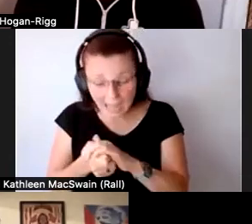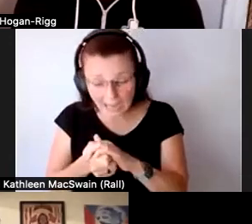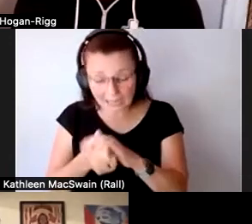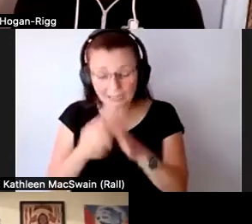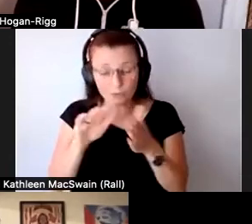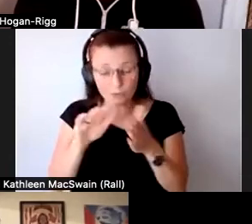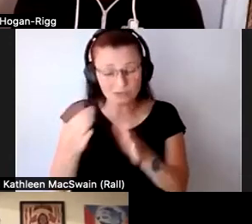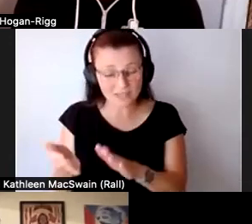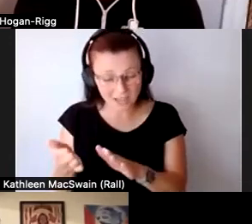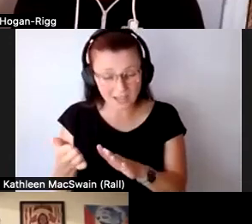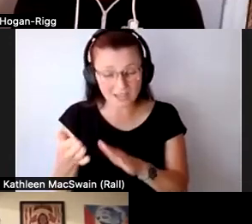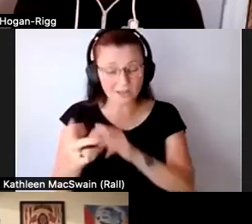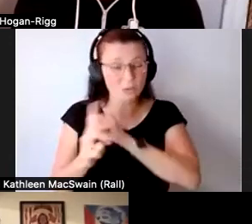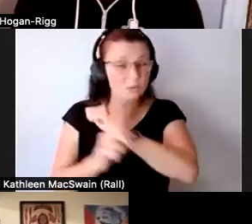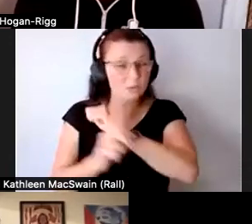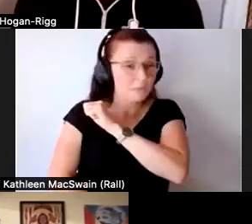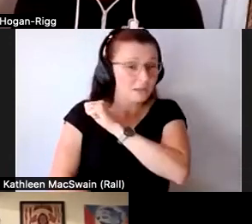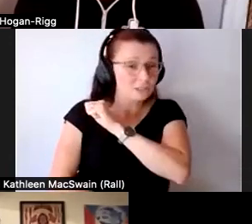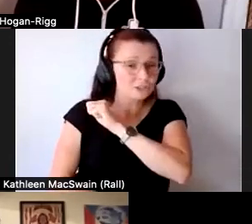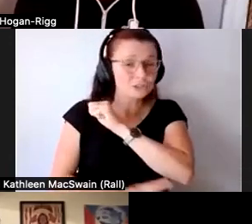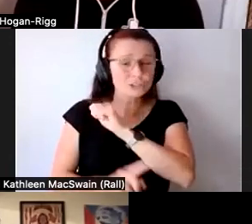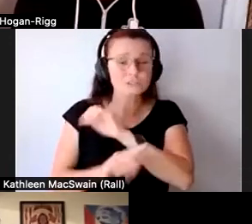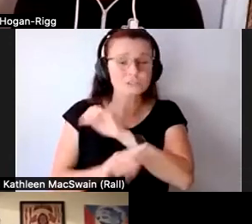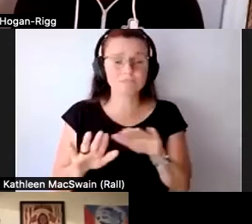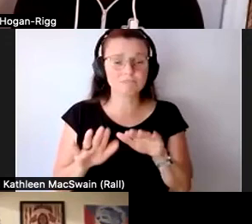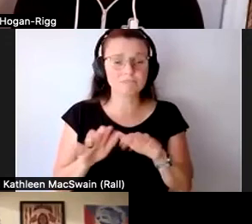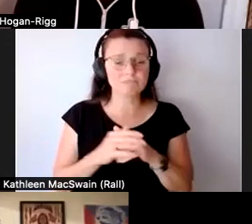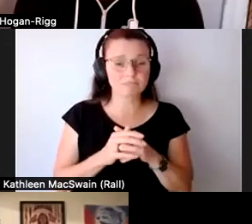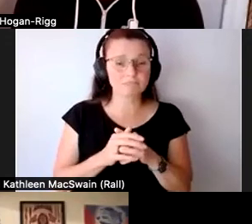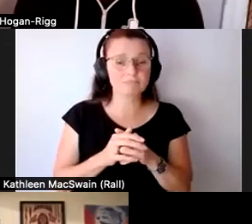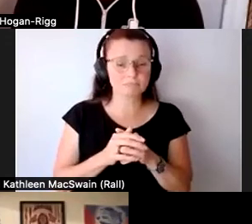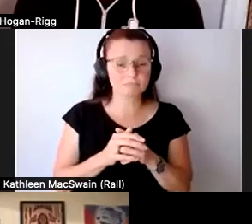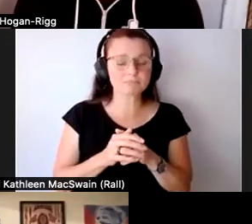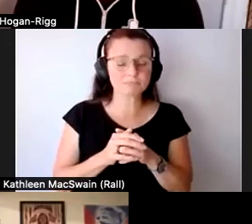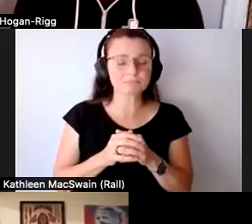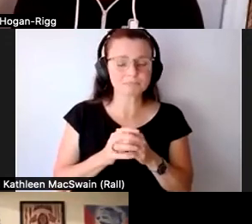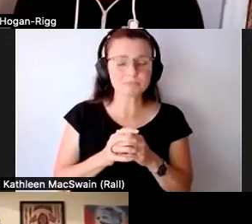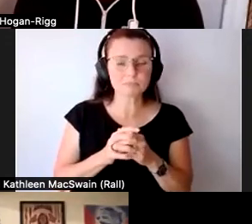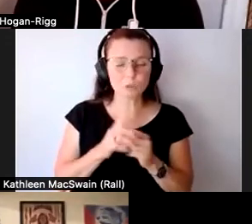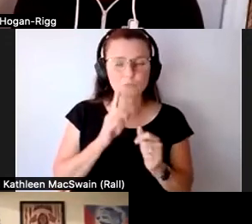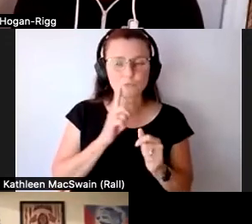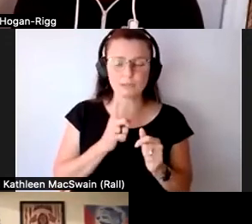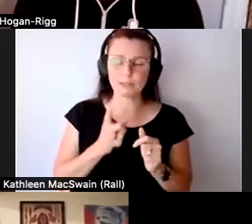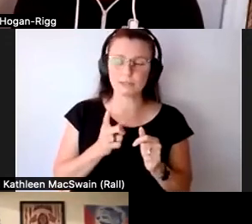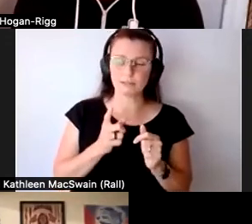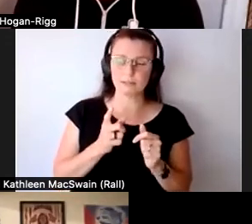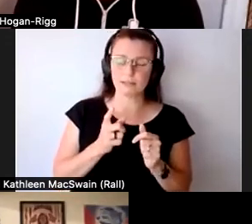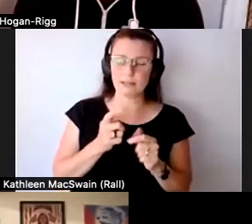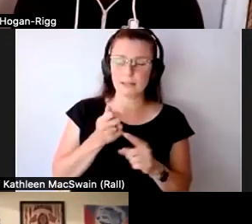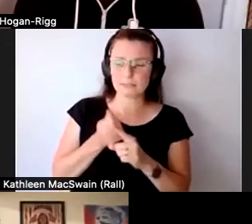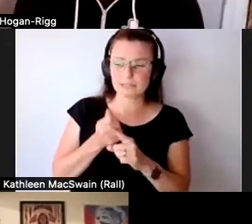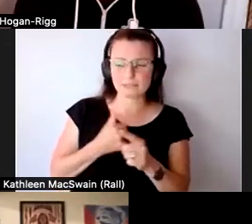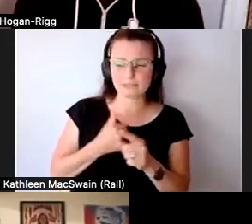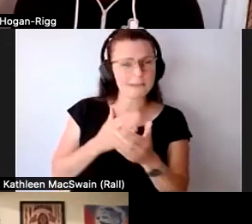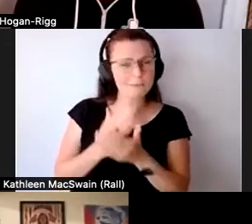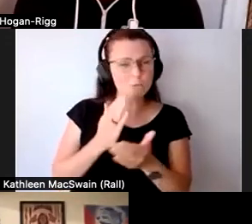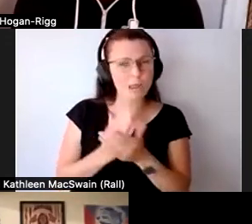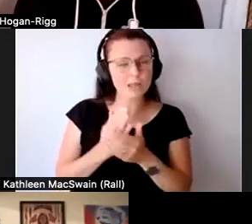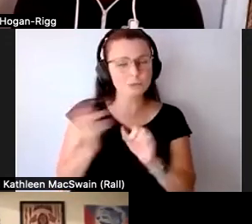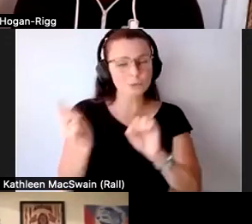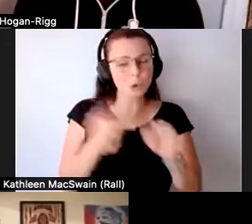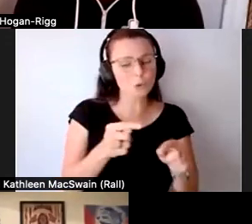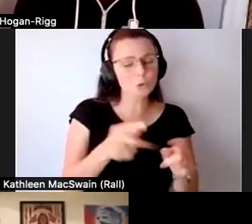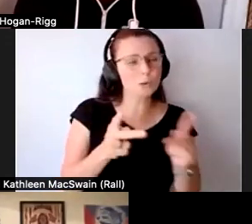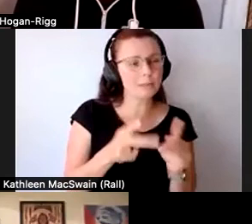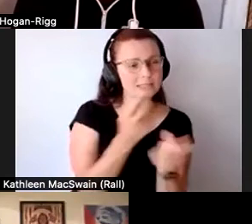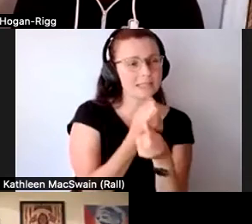or being punished. They deserve to be in a place where they feel safe. And that is how whatever